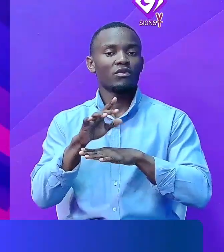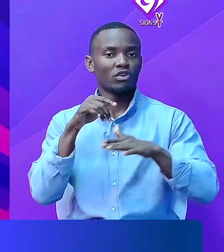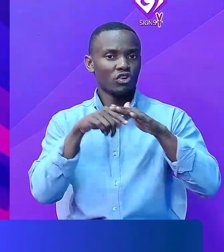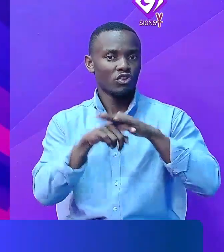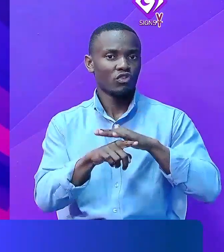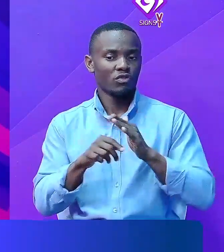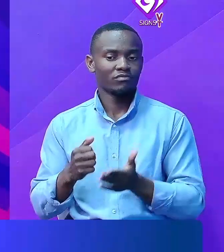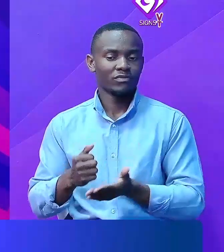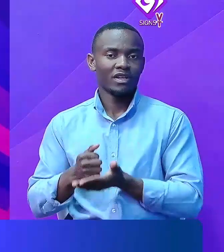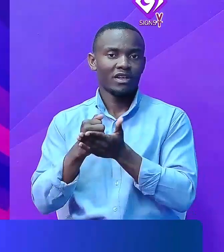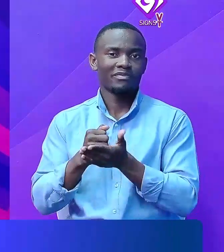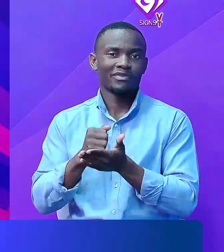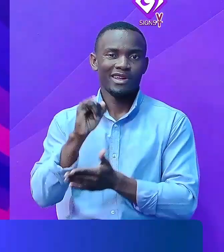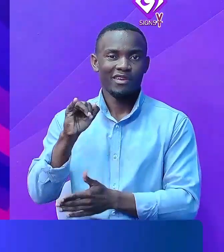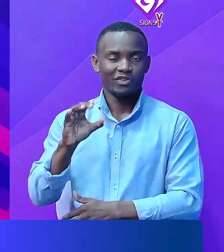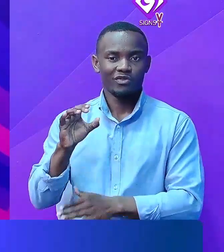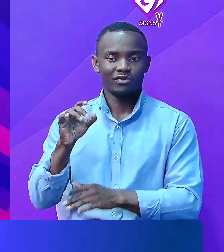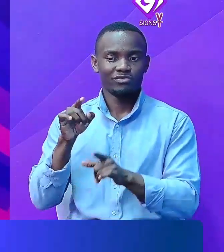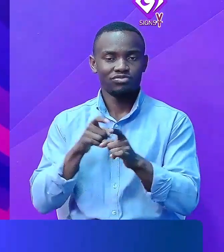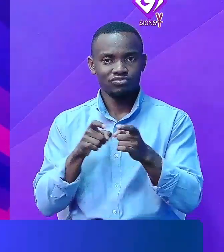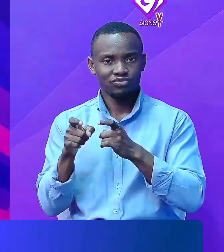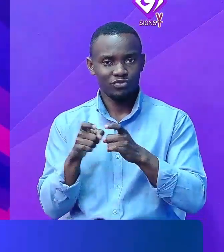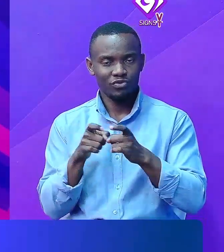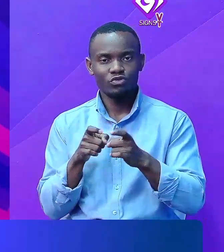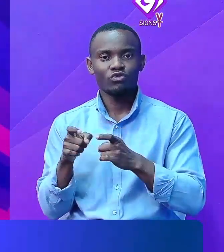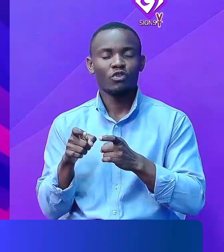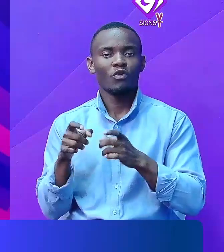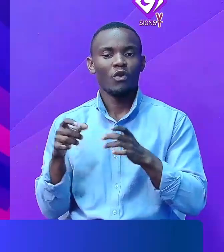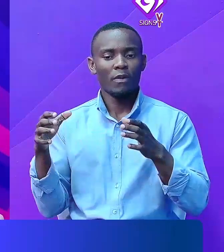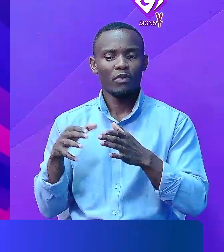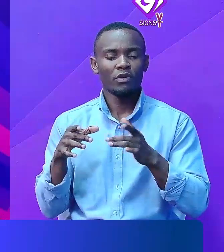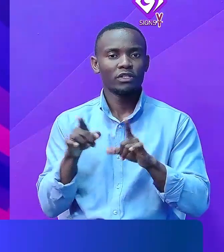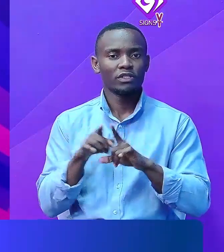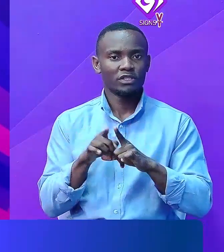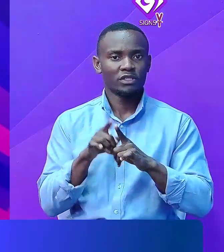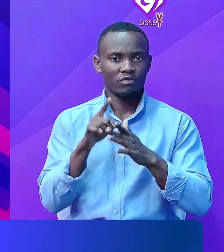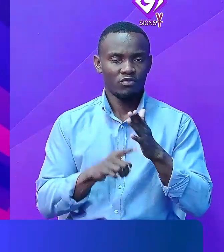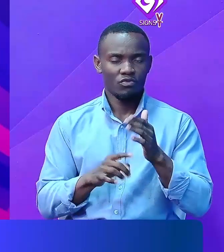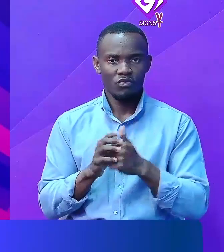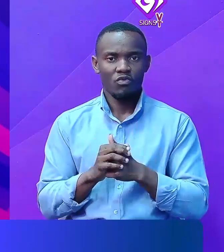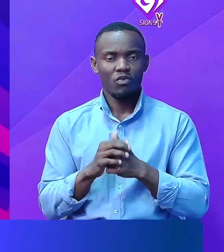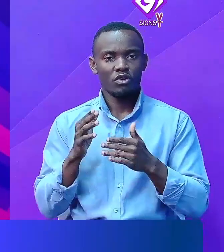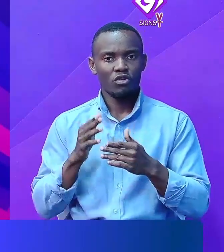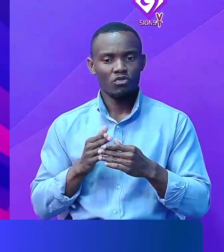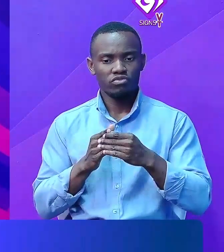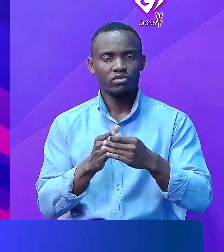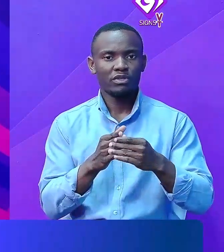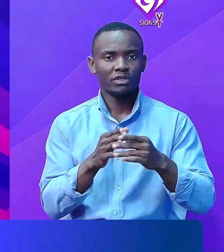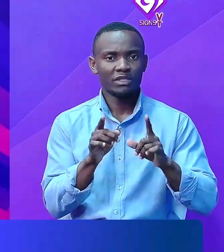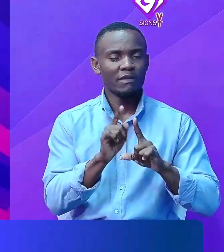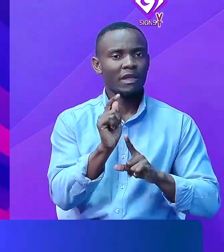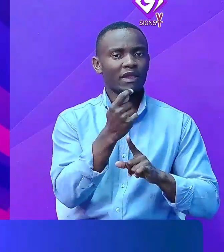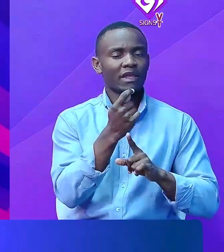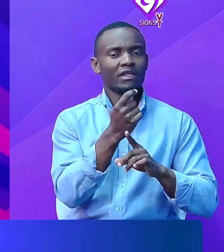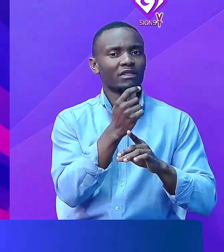with the Ivory Coast dominating possession and dictating the pace. Despite this, Kenya's defense worked hard